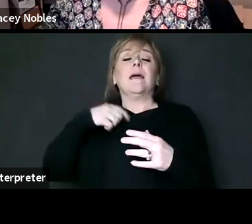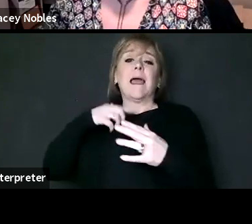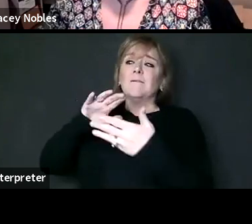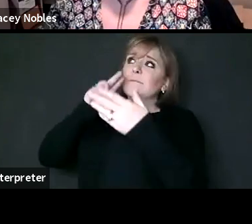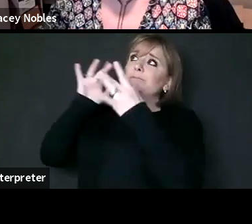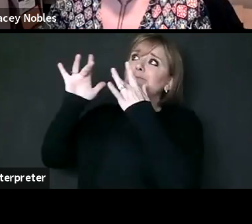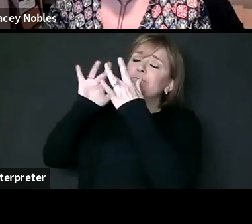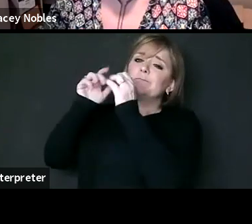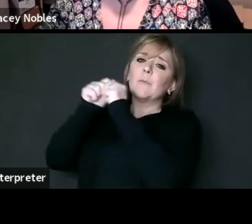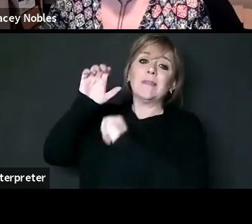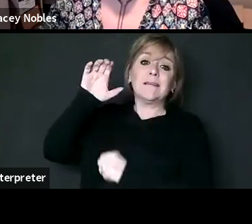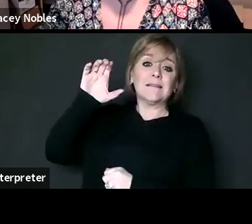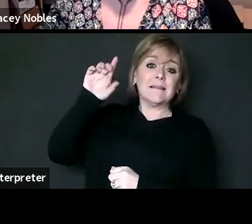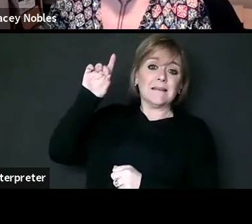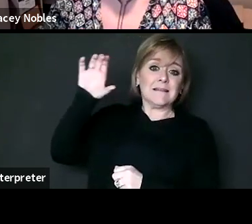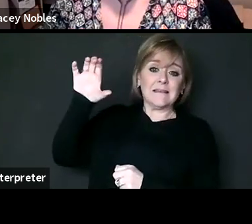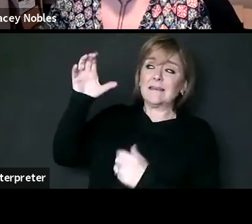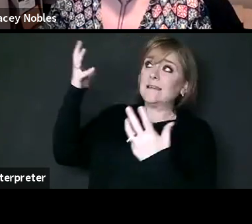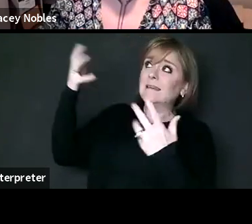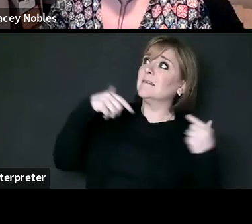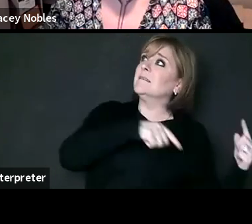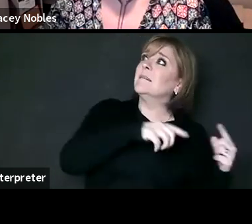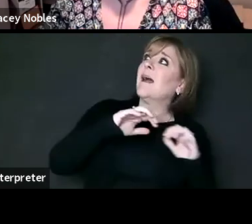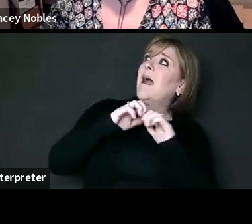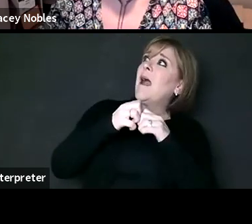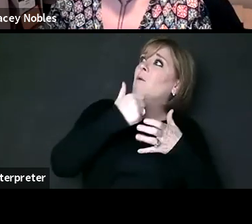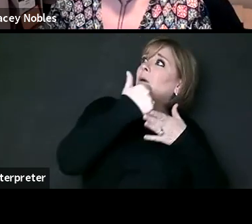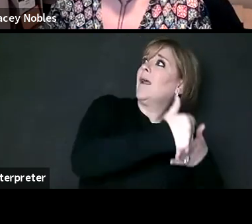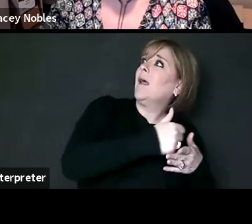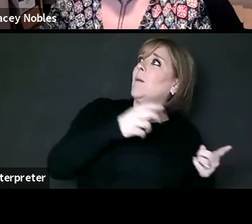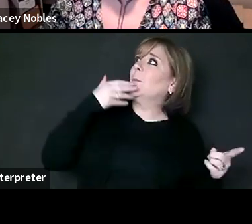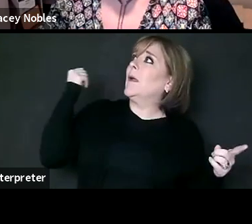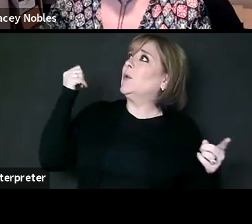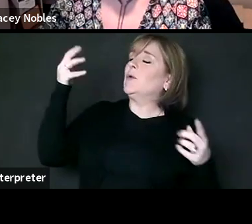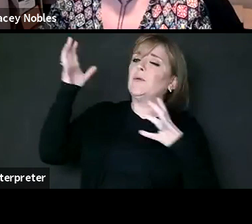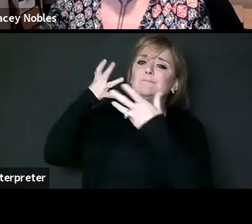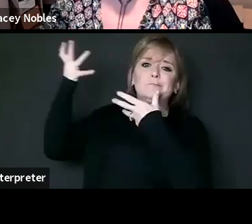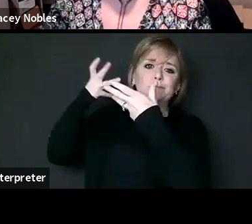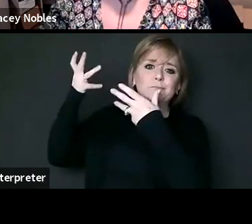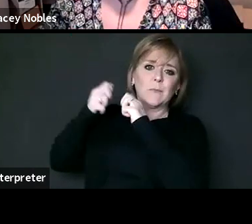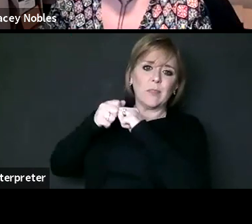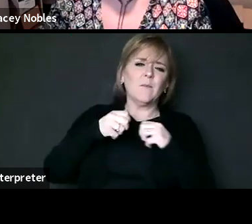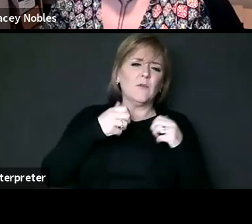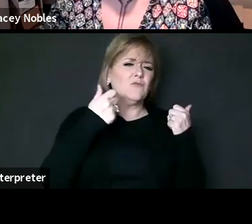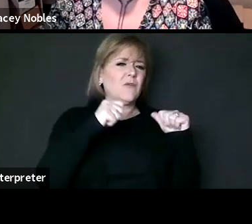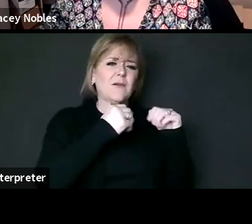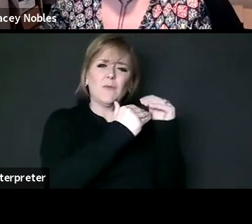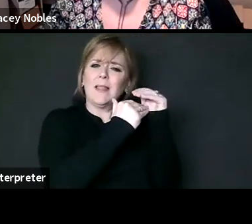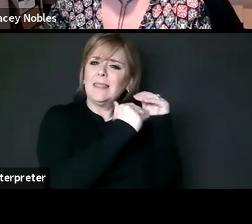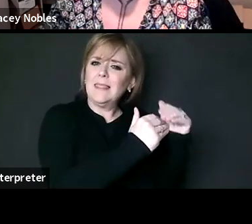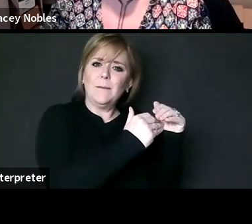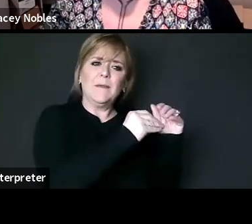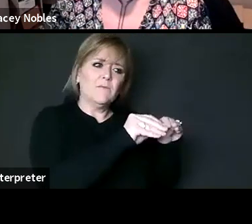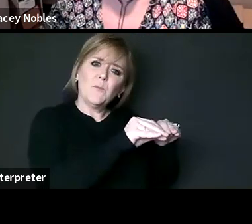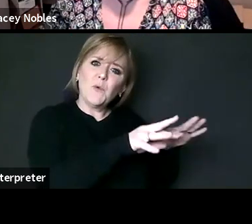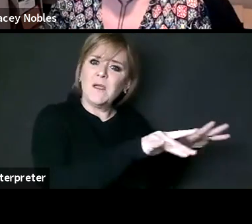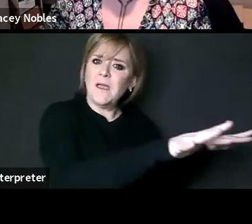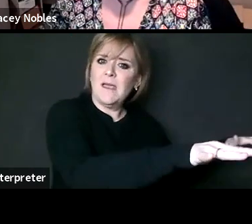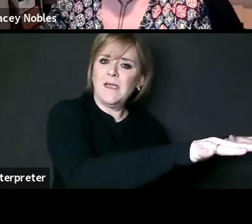what we can do to better assist that facility to limit the transmission to any new